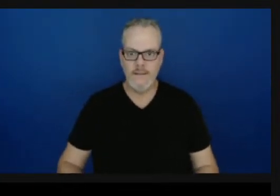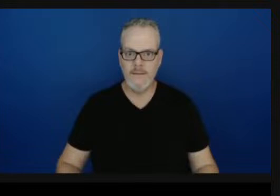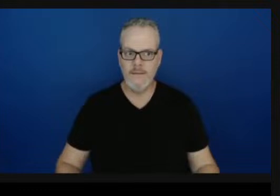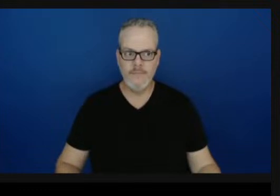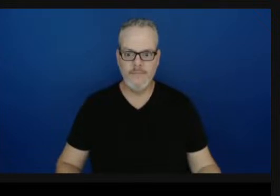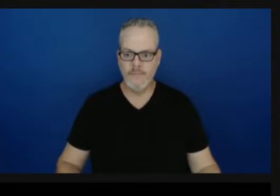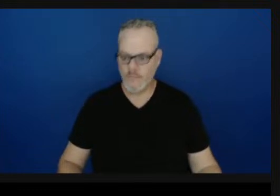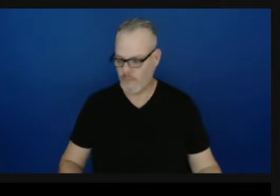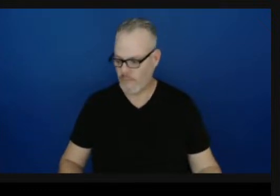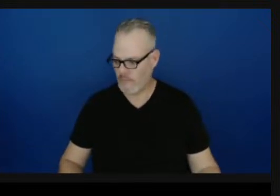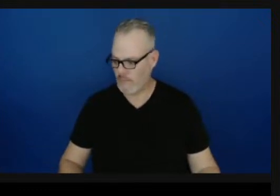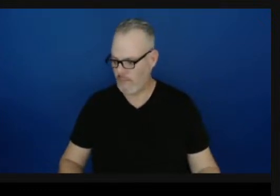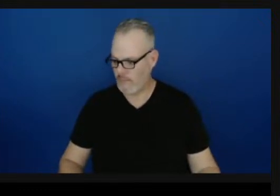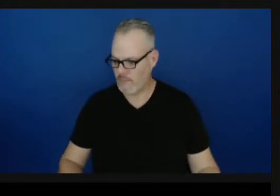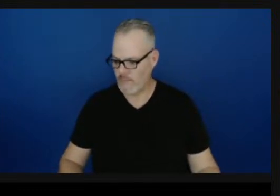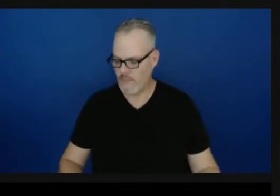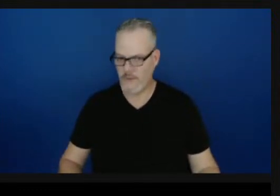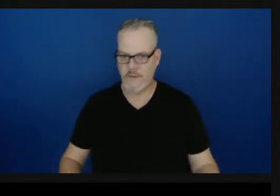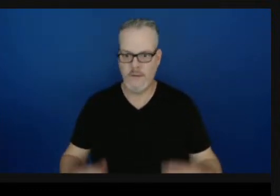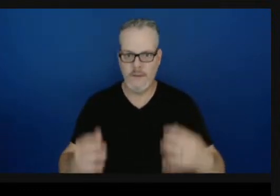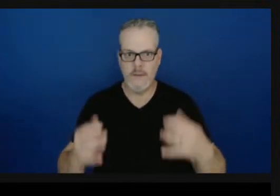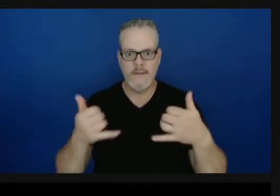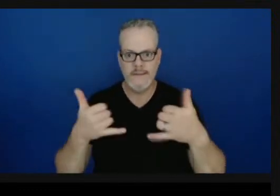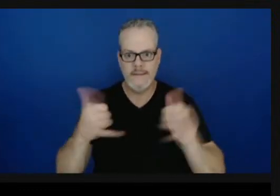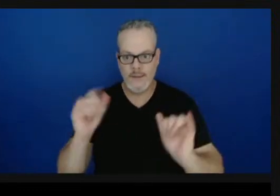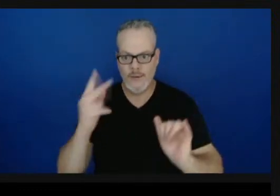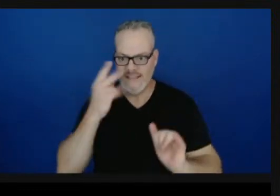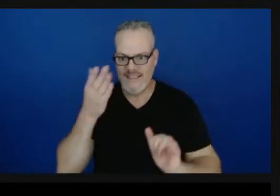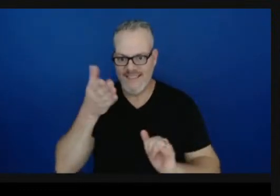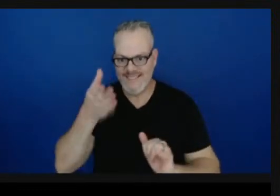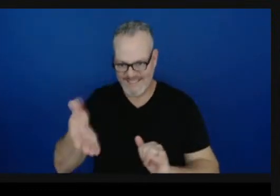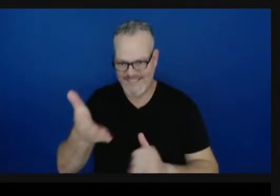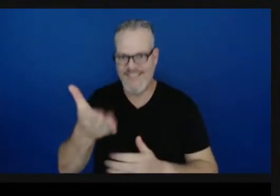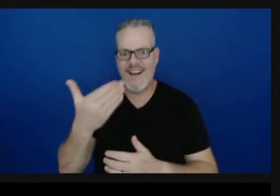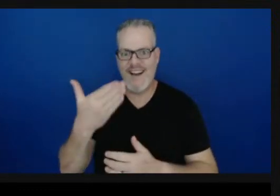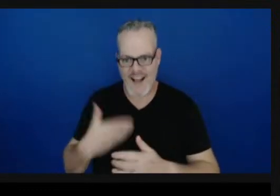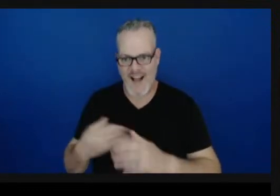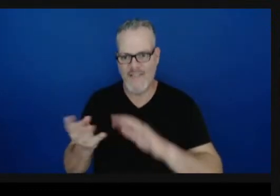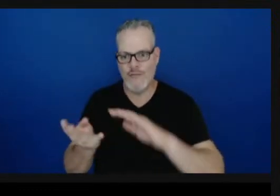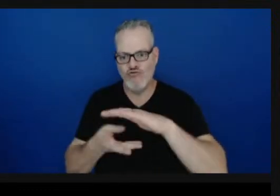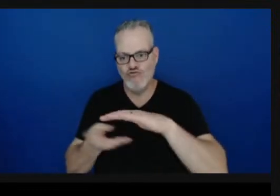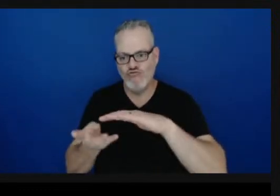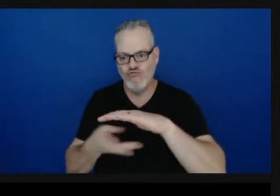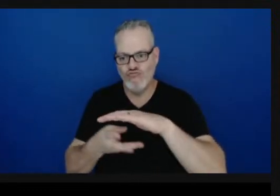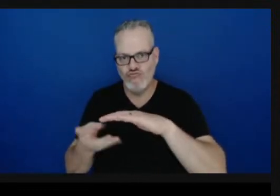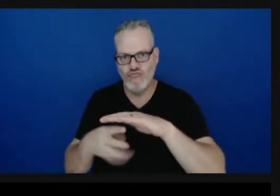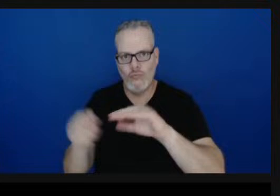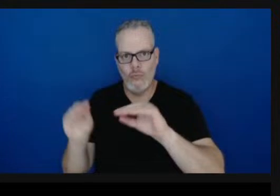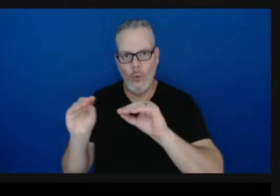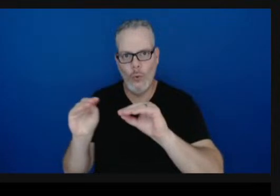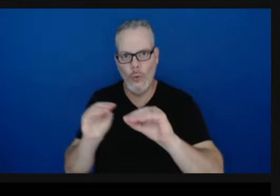There's still some lava oozing in this image right down in this area right here as well, a little more sluggishly.